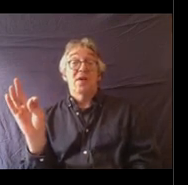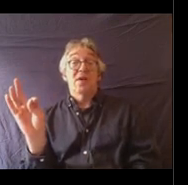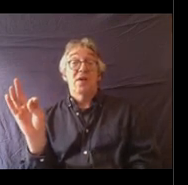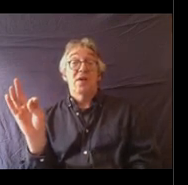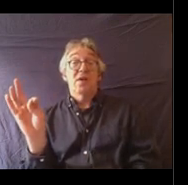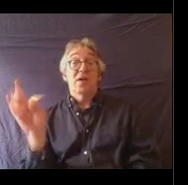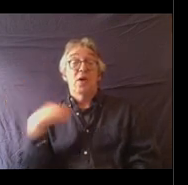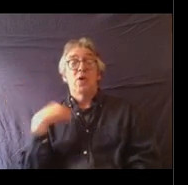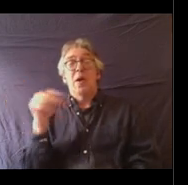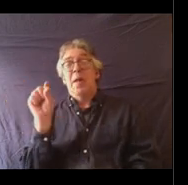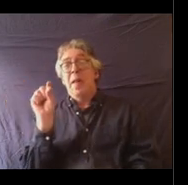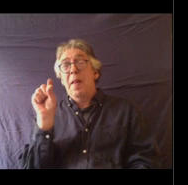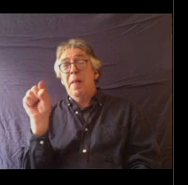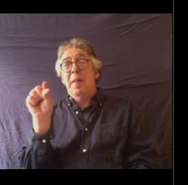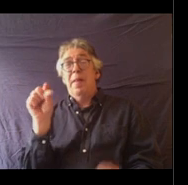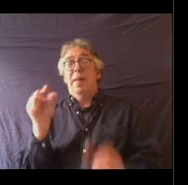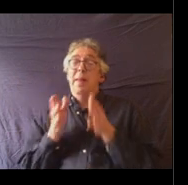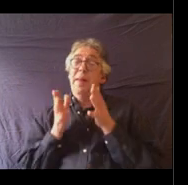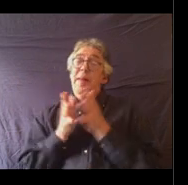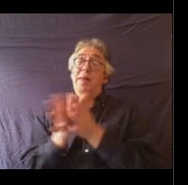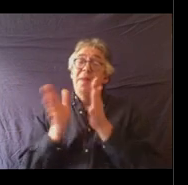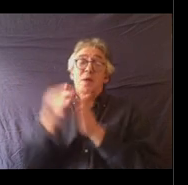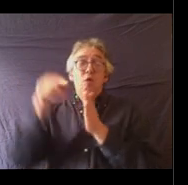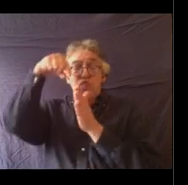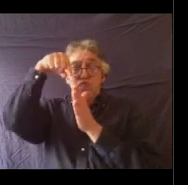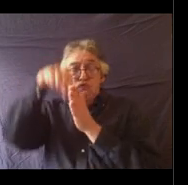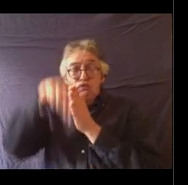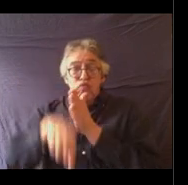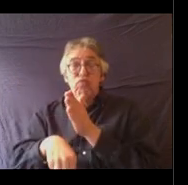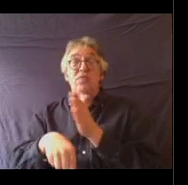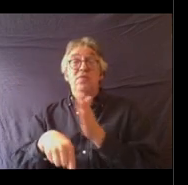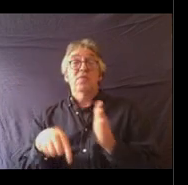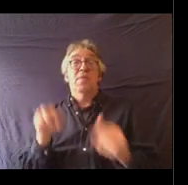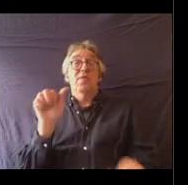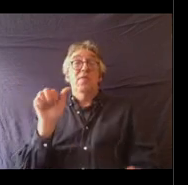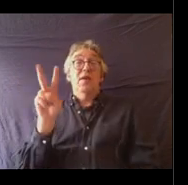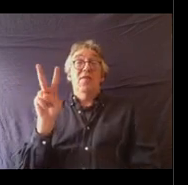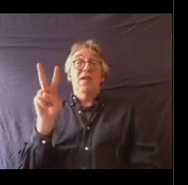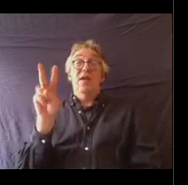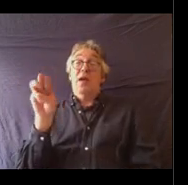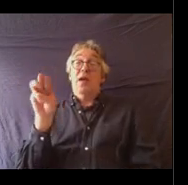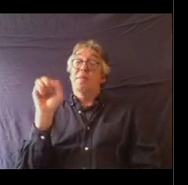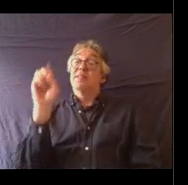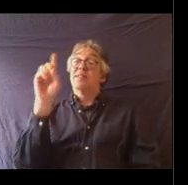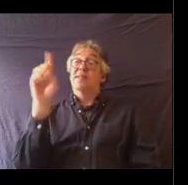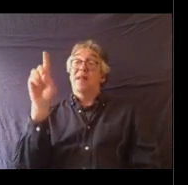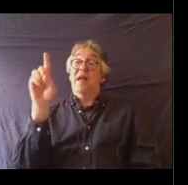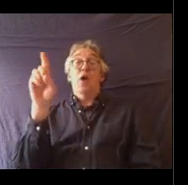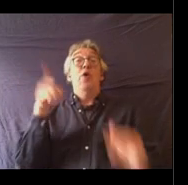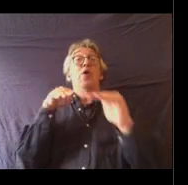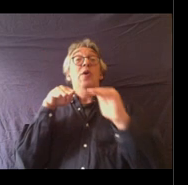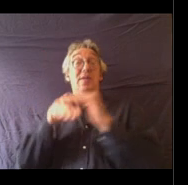explain a little bit in detail the provisions of the AVMSD when it comes to accessibility, on how